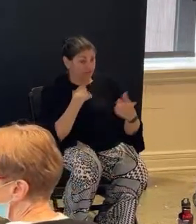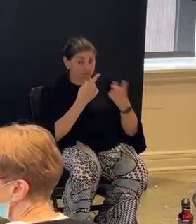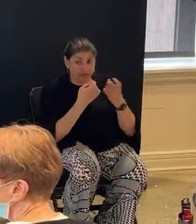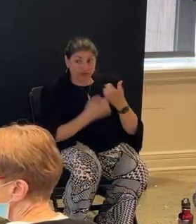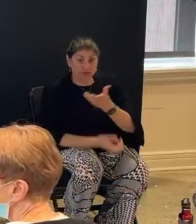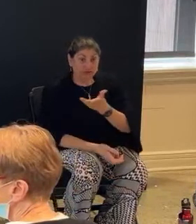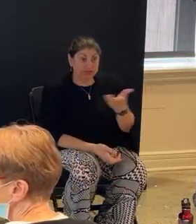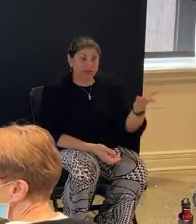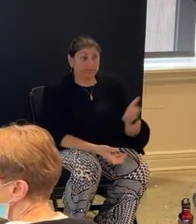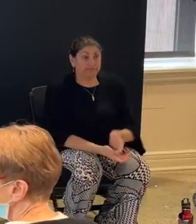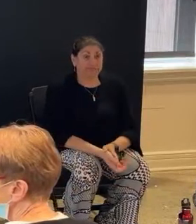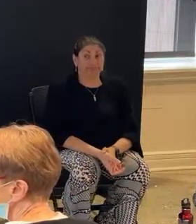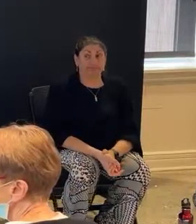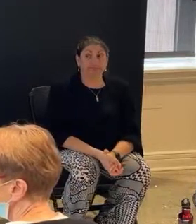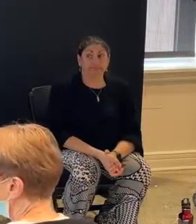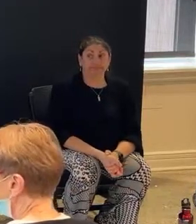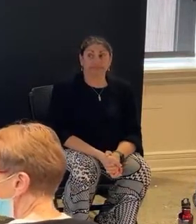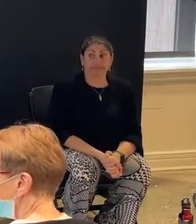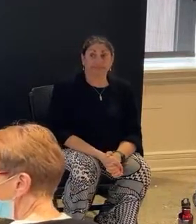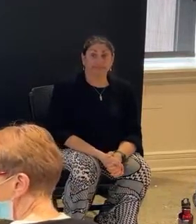audience?